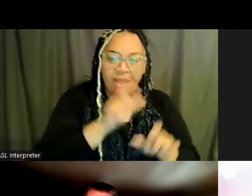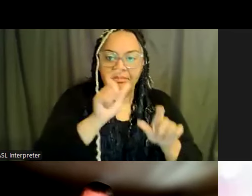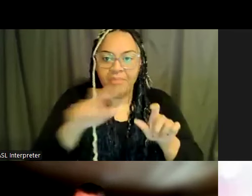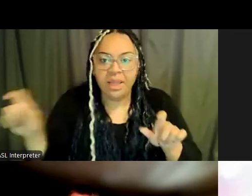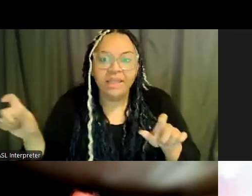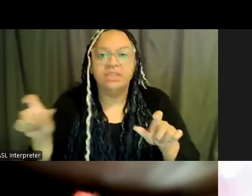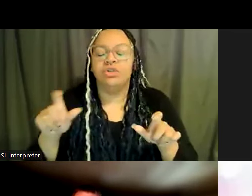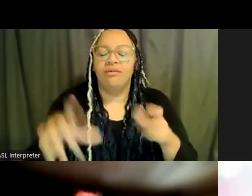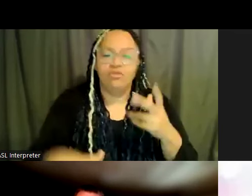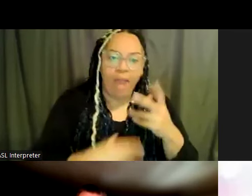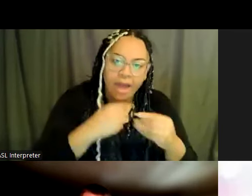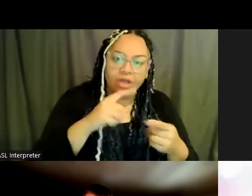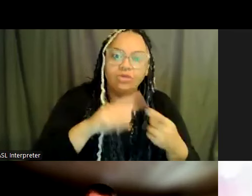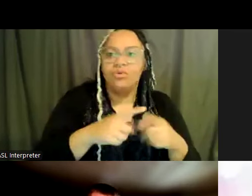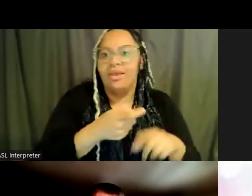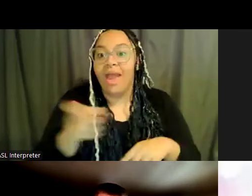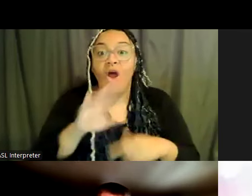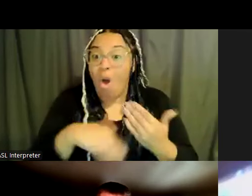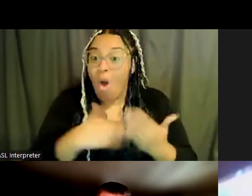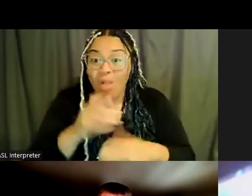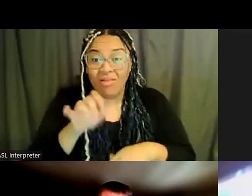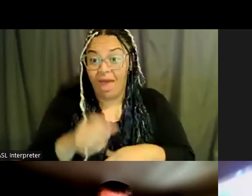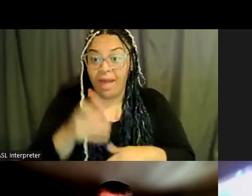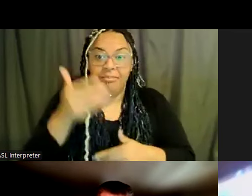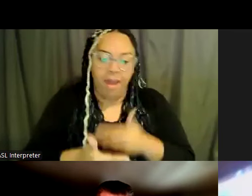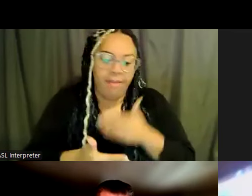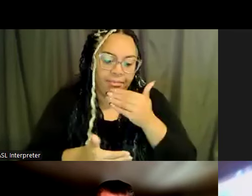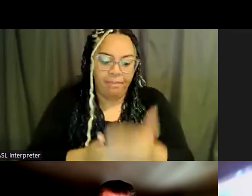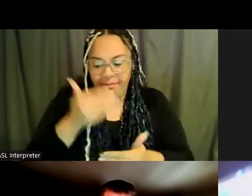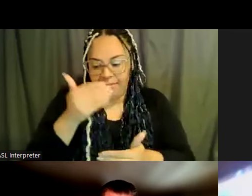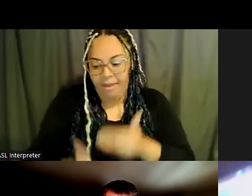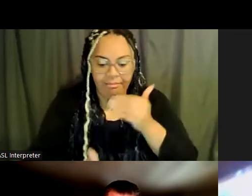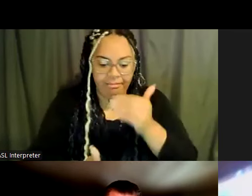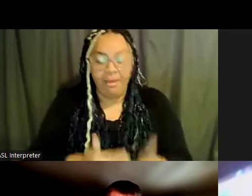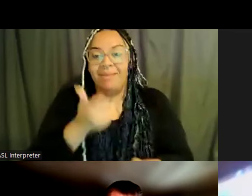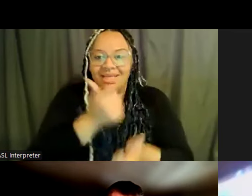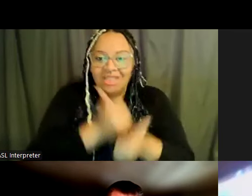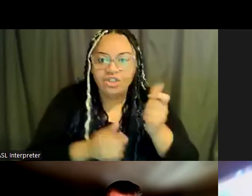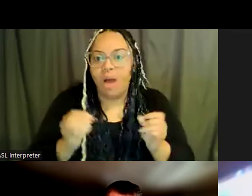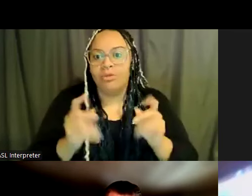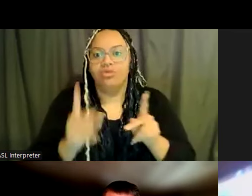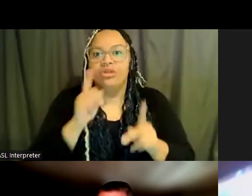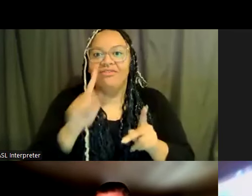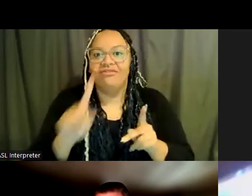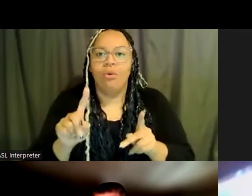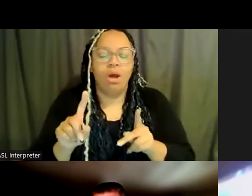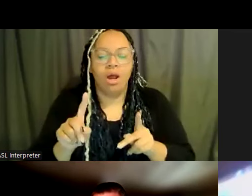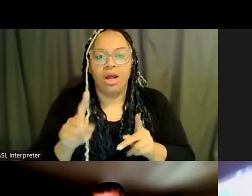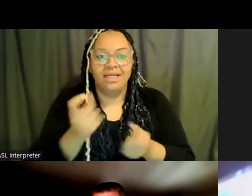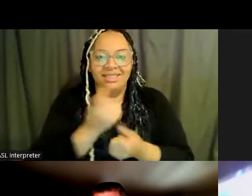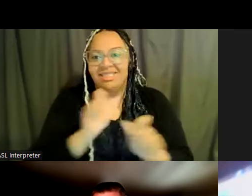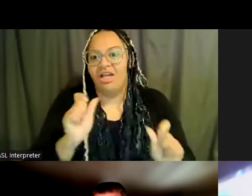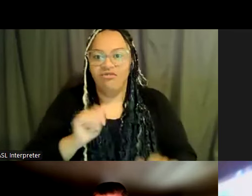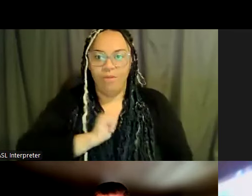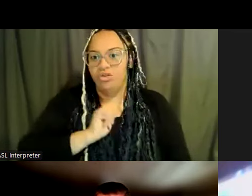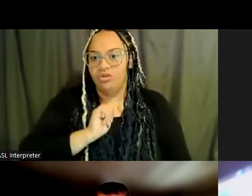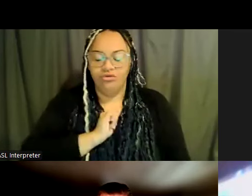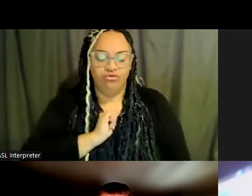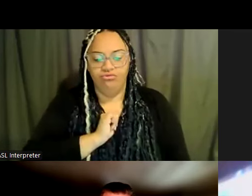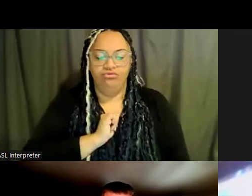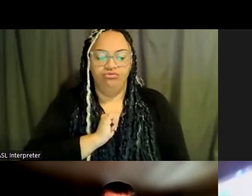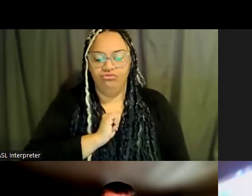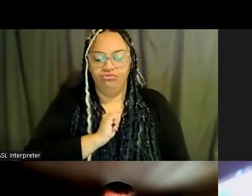of those is one of those speed bumps. Each one of those is that opportunity for that instinct for self-preservation, for us to come